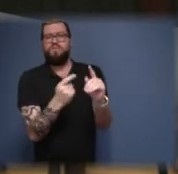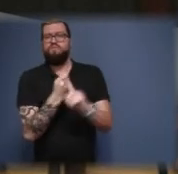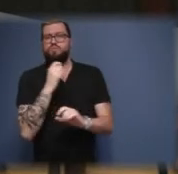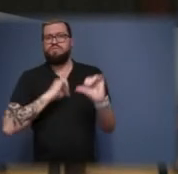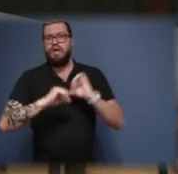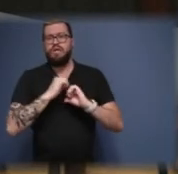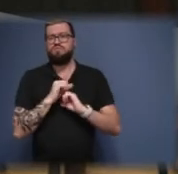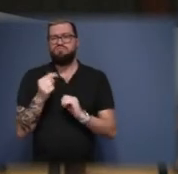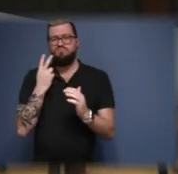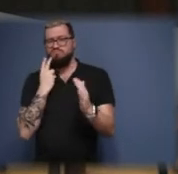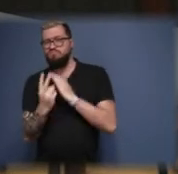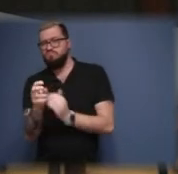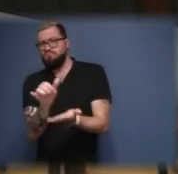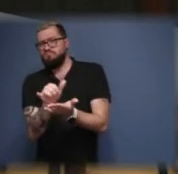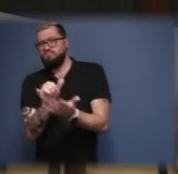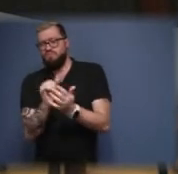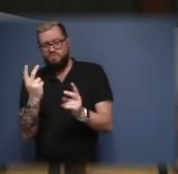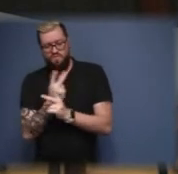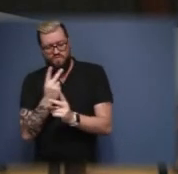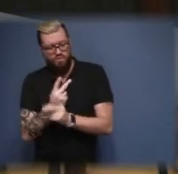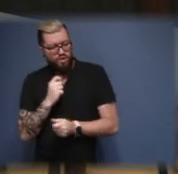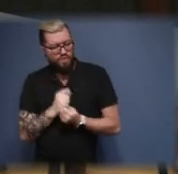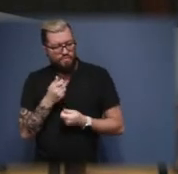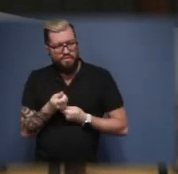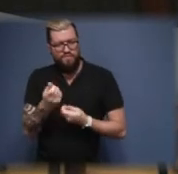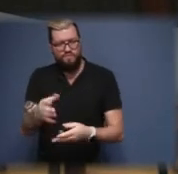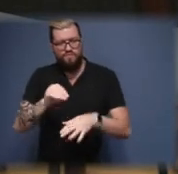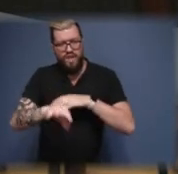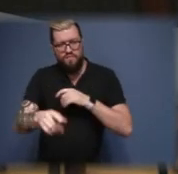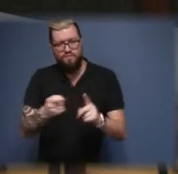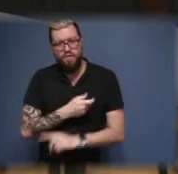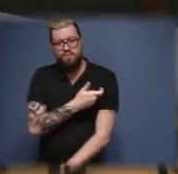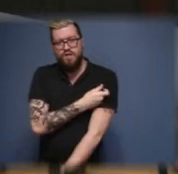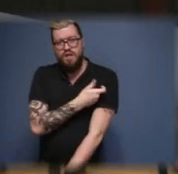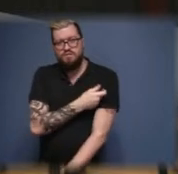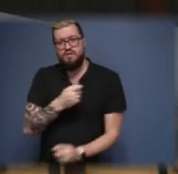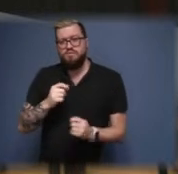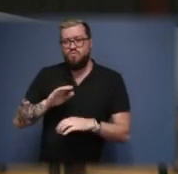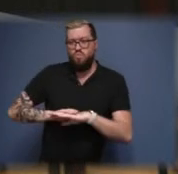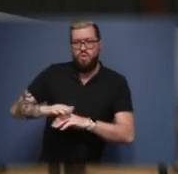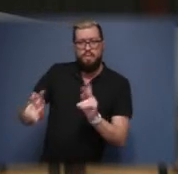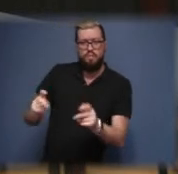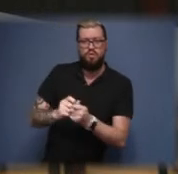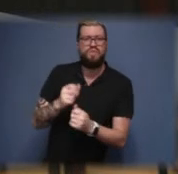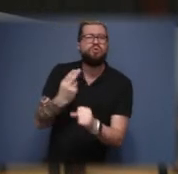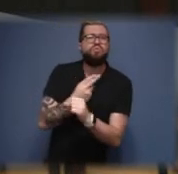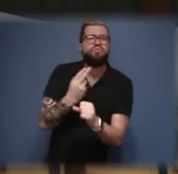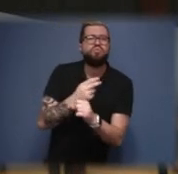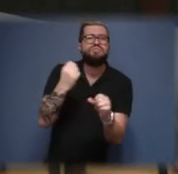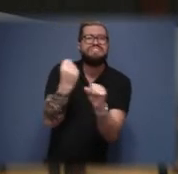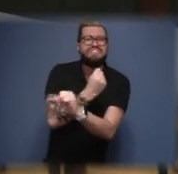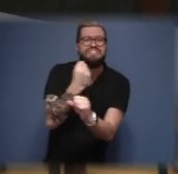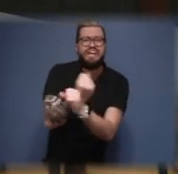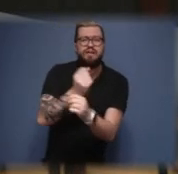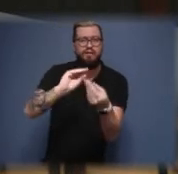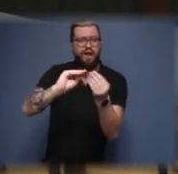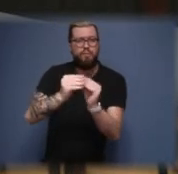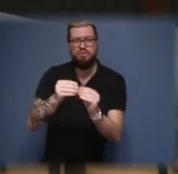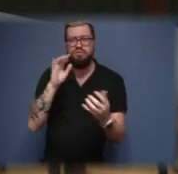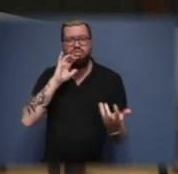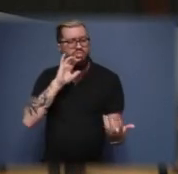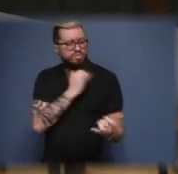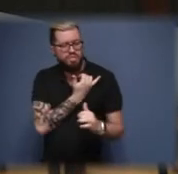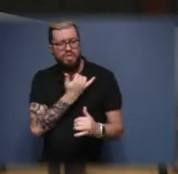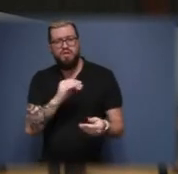can calculate the effects of these vaccines on people. They use statistics, and they're misusing statistics. They